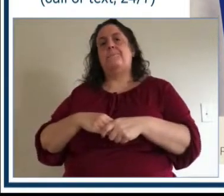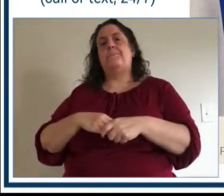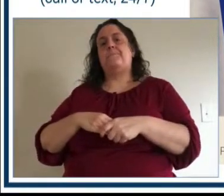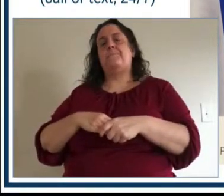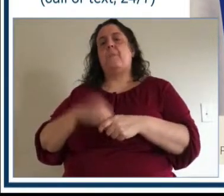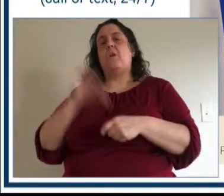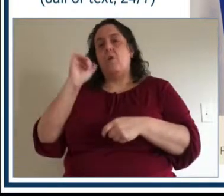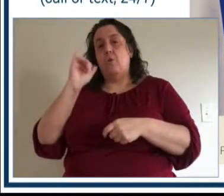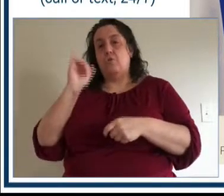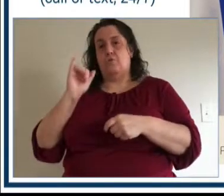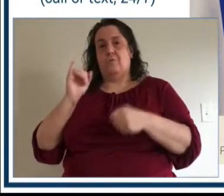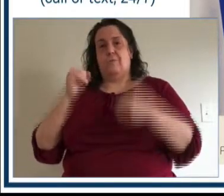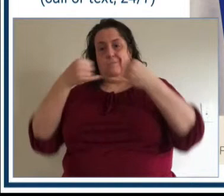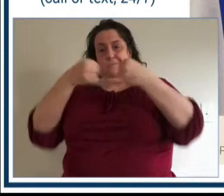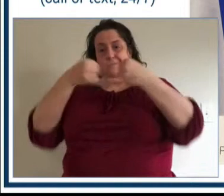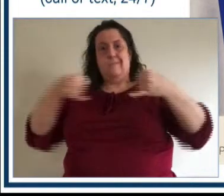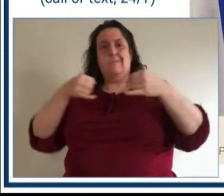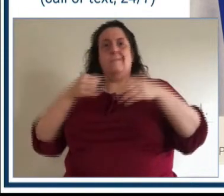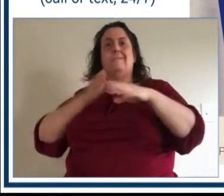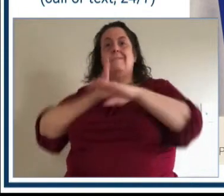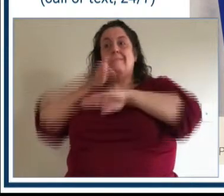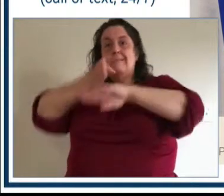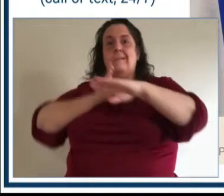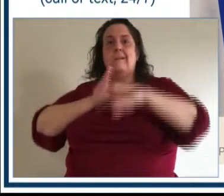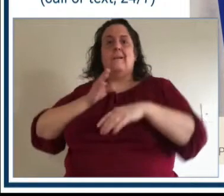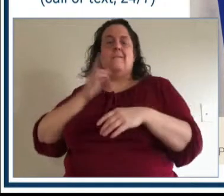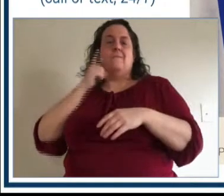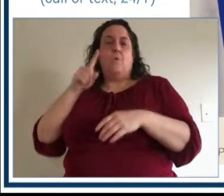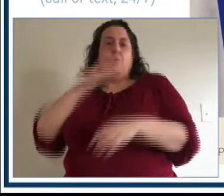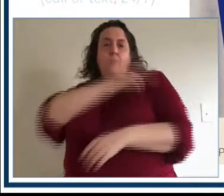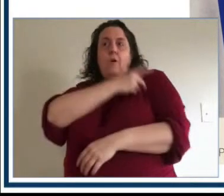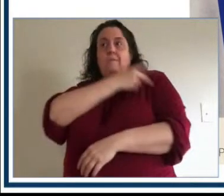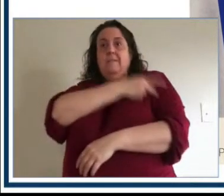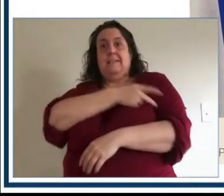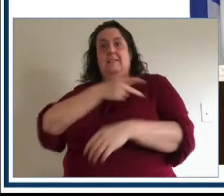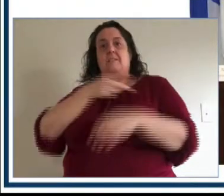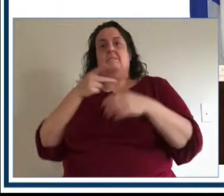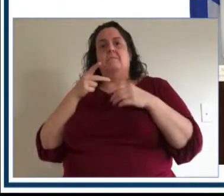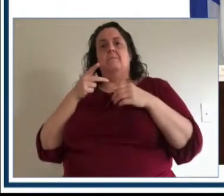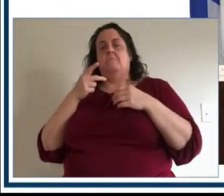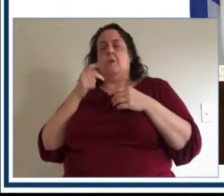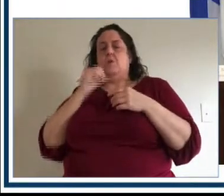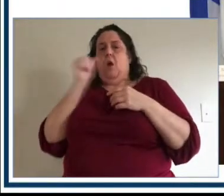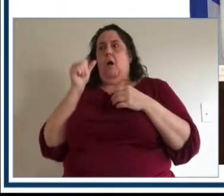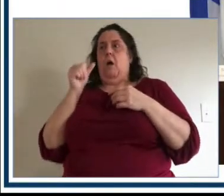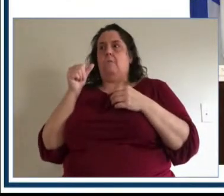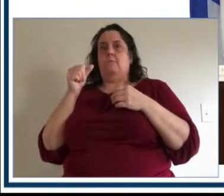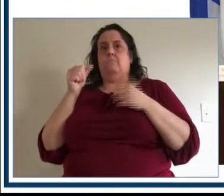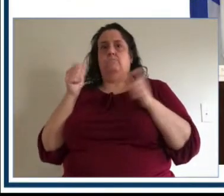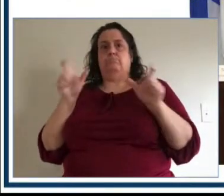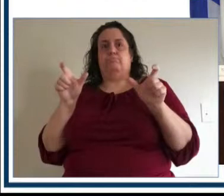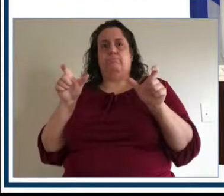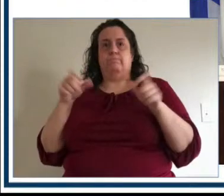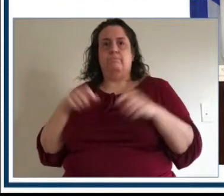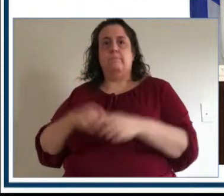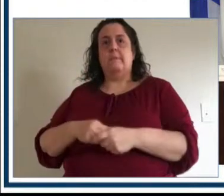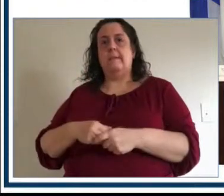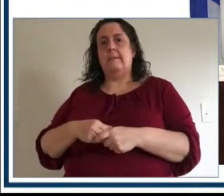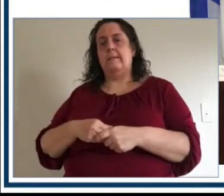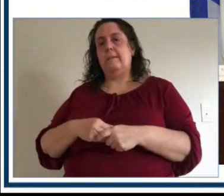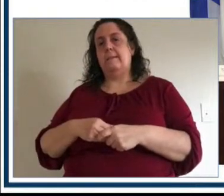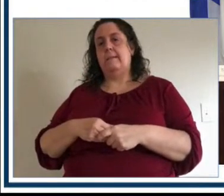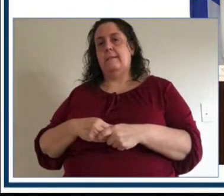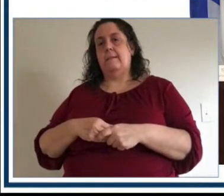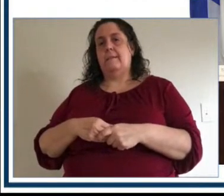terms of what's happening in the other provinces. But there's no real discussion of that. Dr. Strang, you want to? Yeah, no. Now to get on a train or